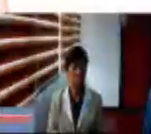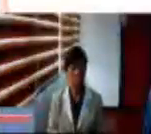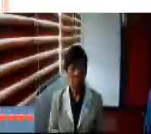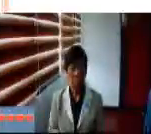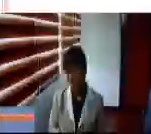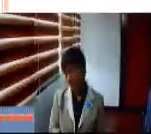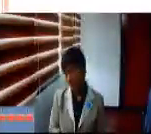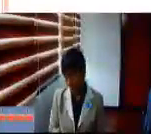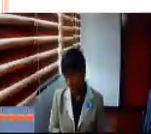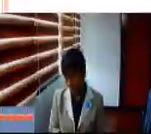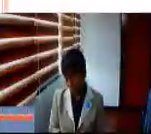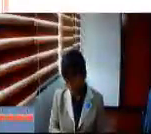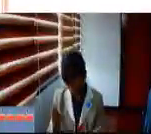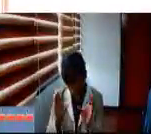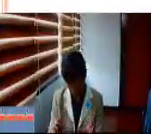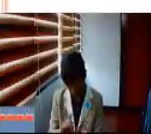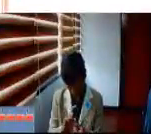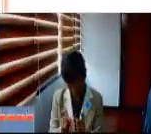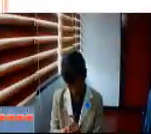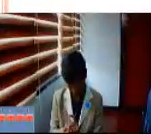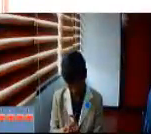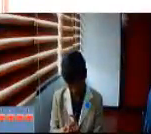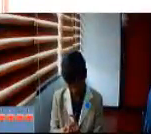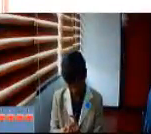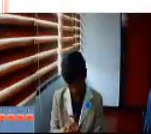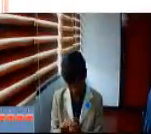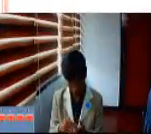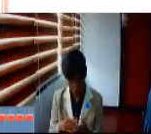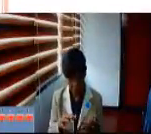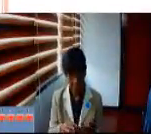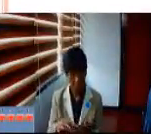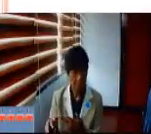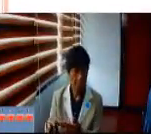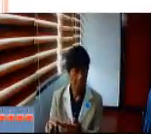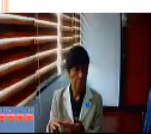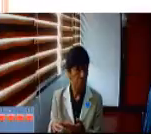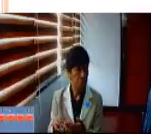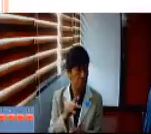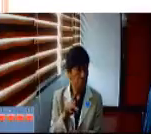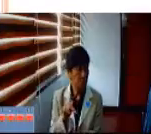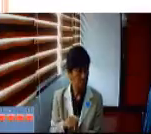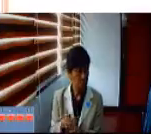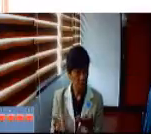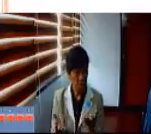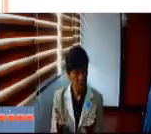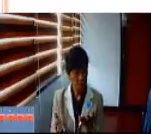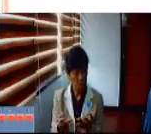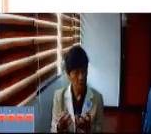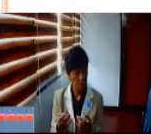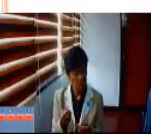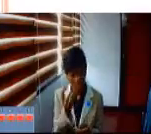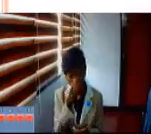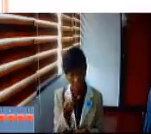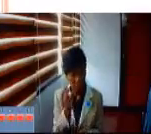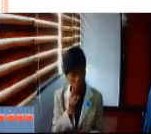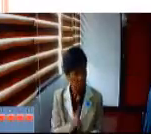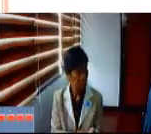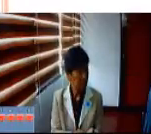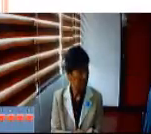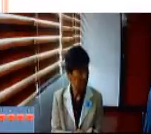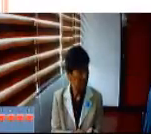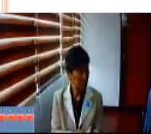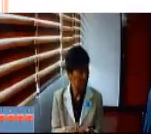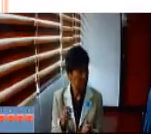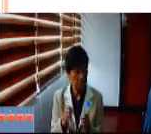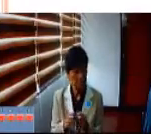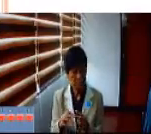And climate change, I guess, especially in the Philippines, may konting recognition na, even with Philippine